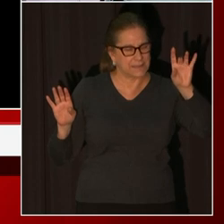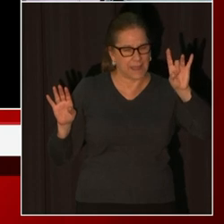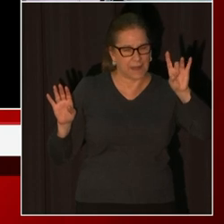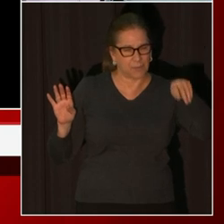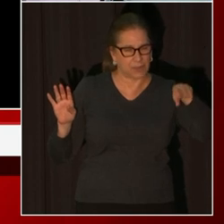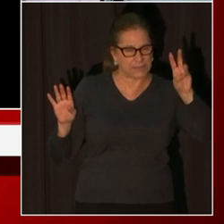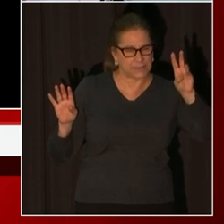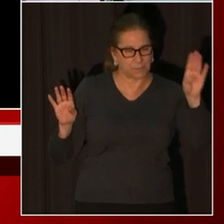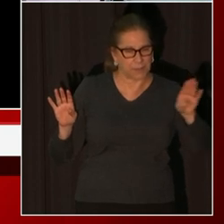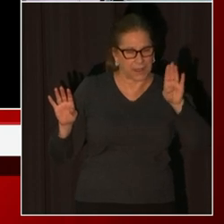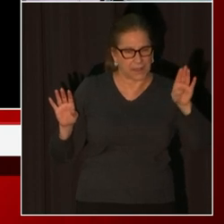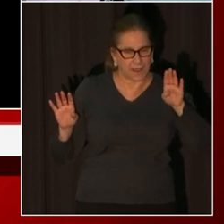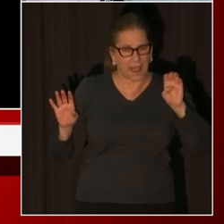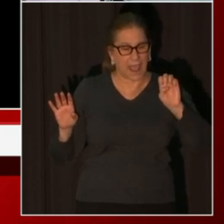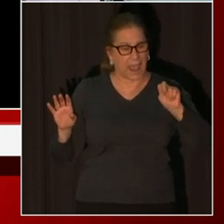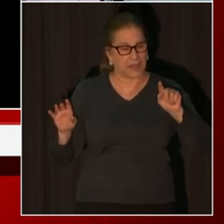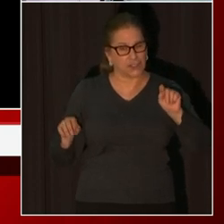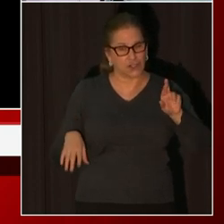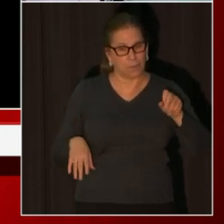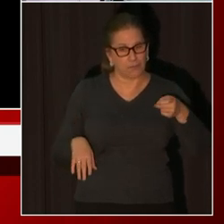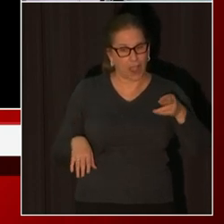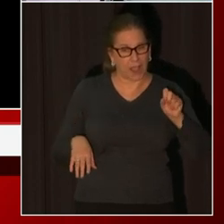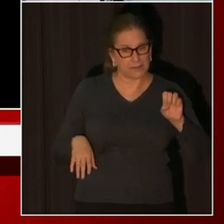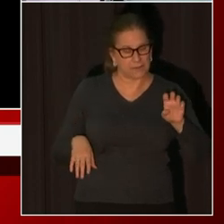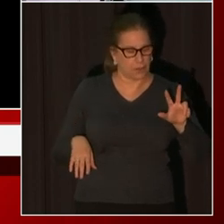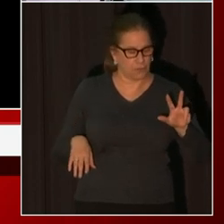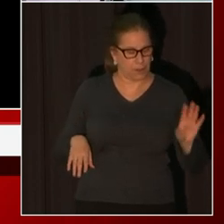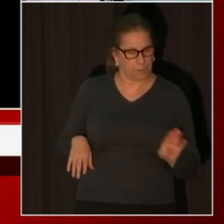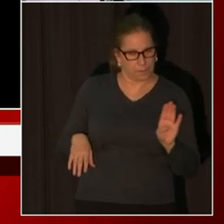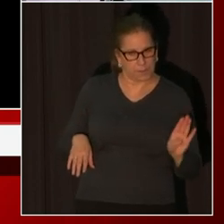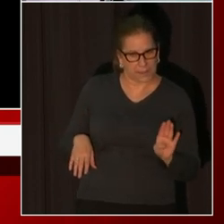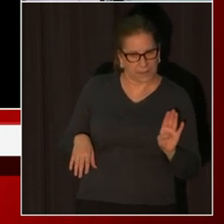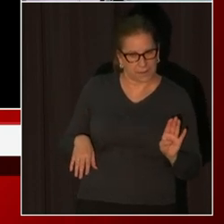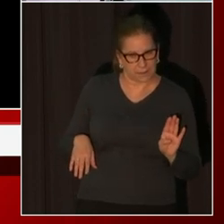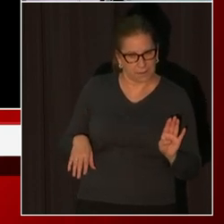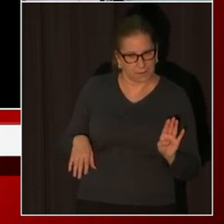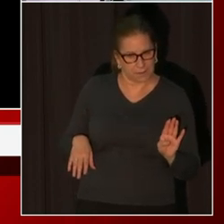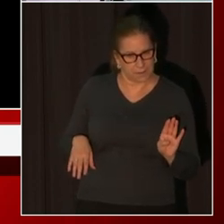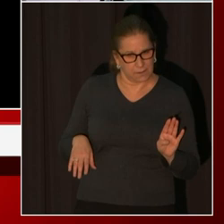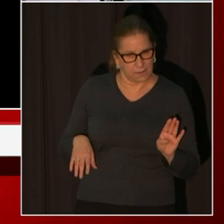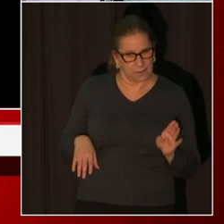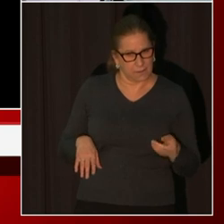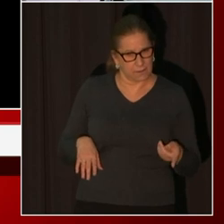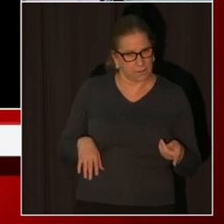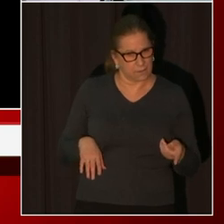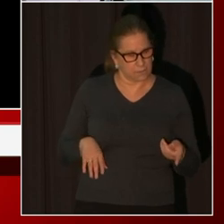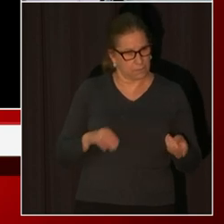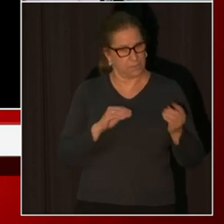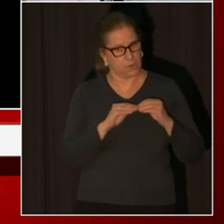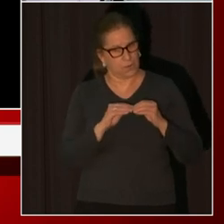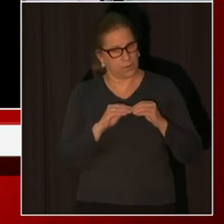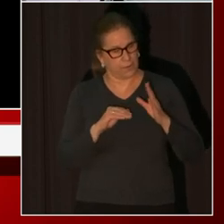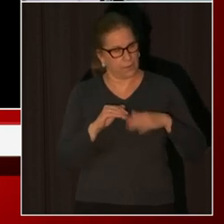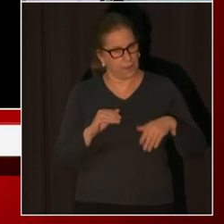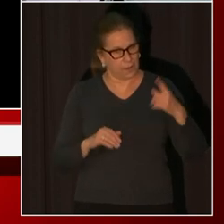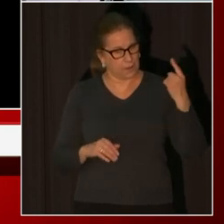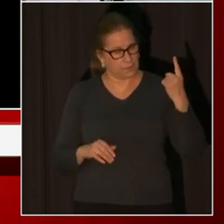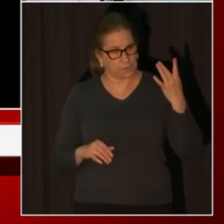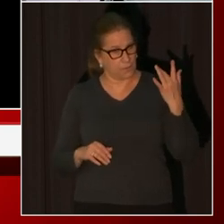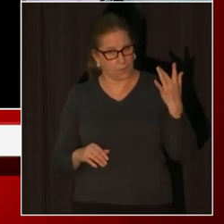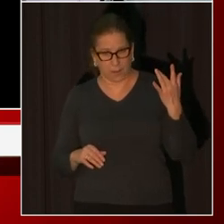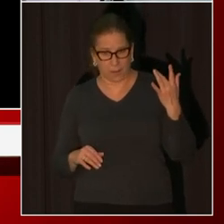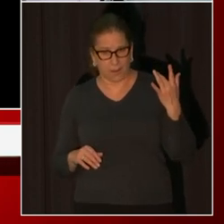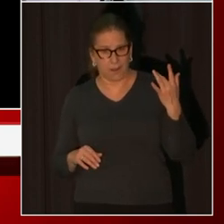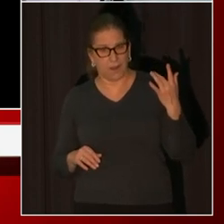the area that we've seen the greatest growth between last year and this year, and that is primarily due to the resources that are